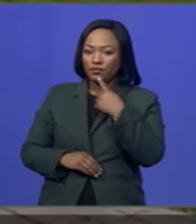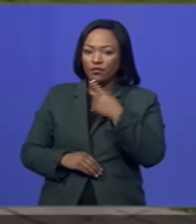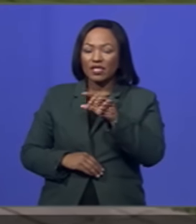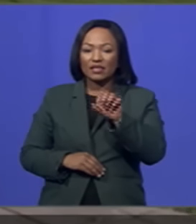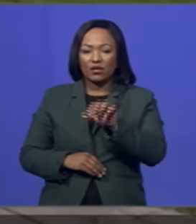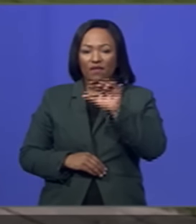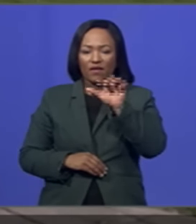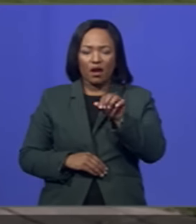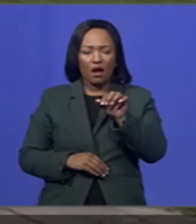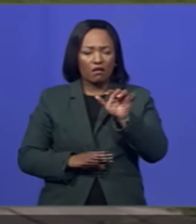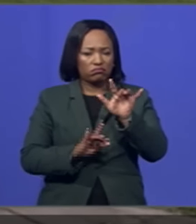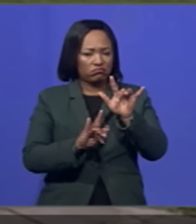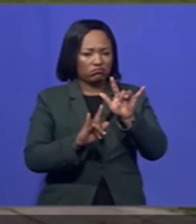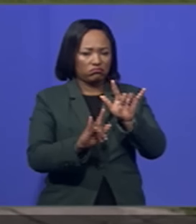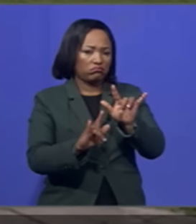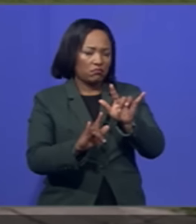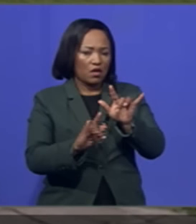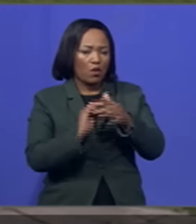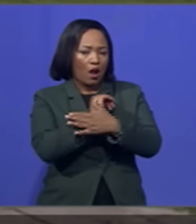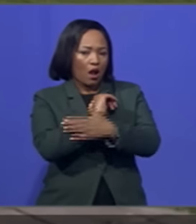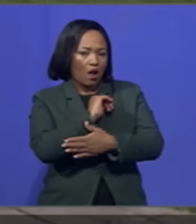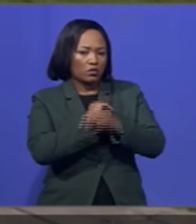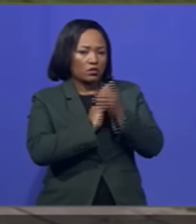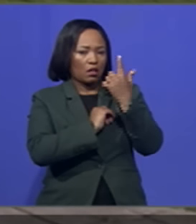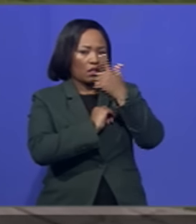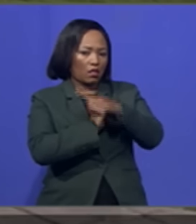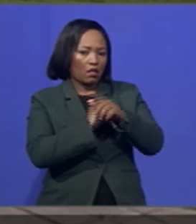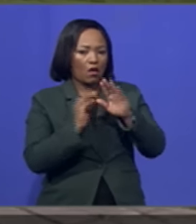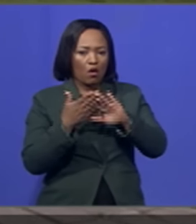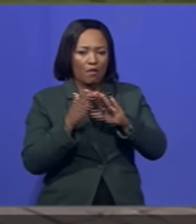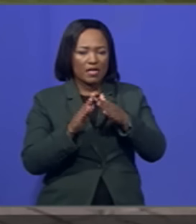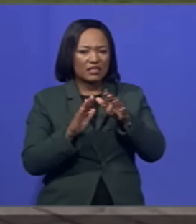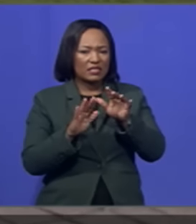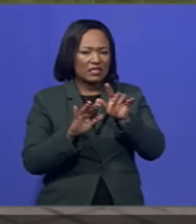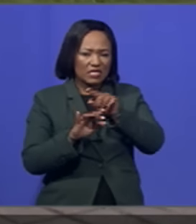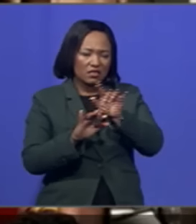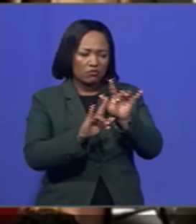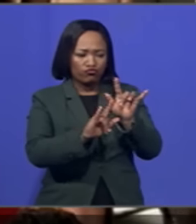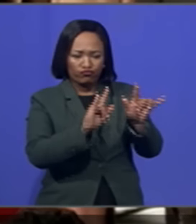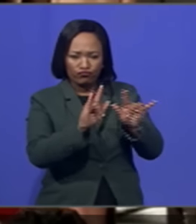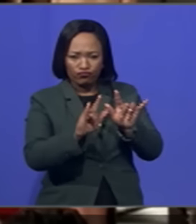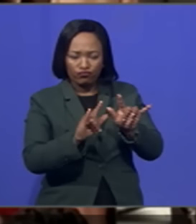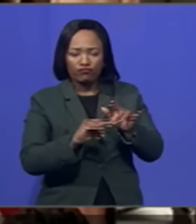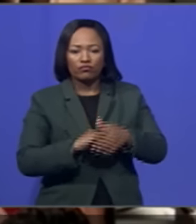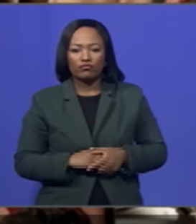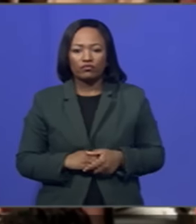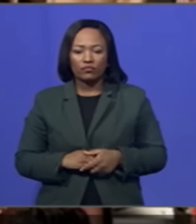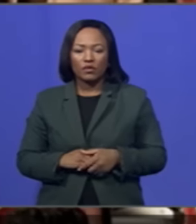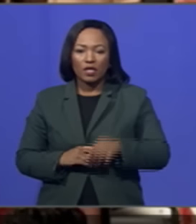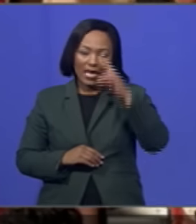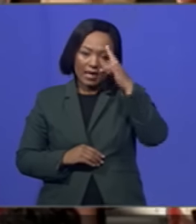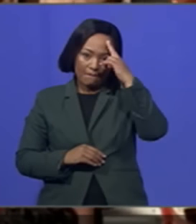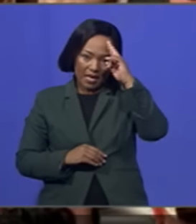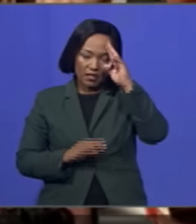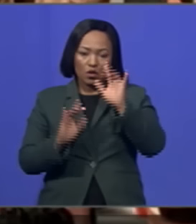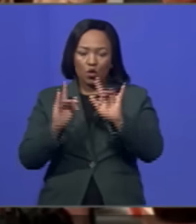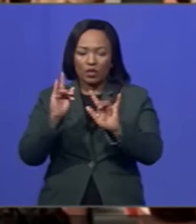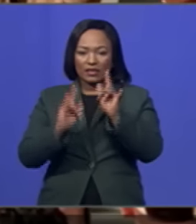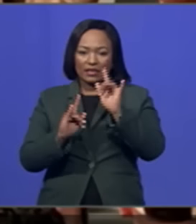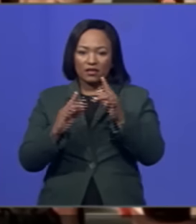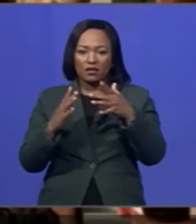Borwa hobane ke naha e ntle le baahi ba yona wa barata. Re sa le mo Mexico City e